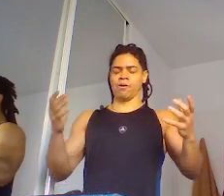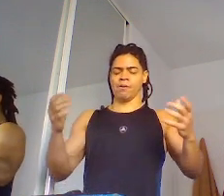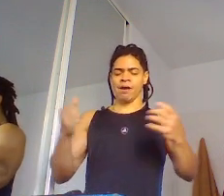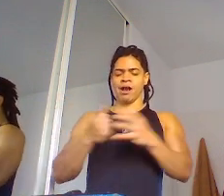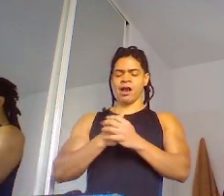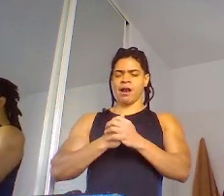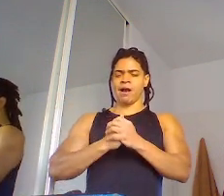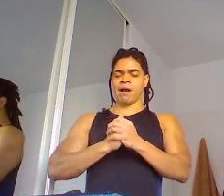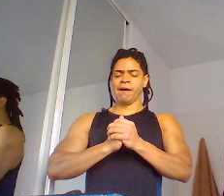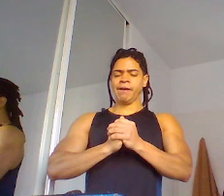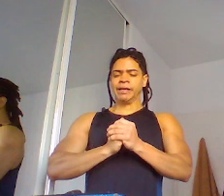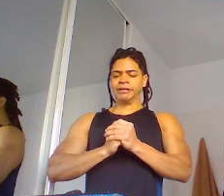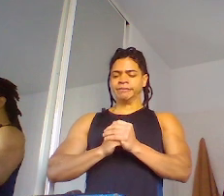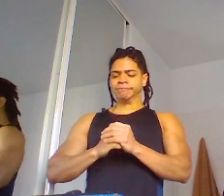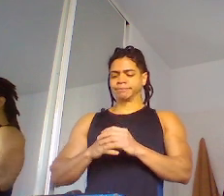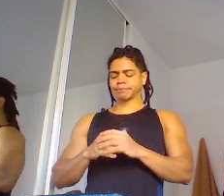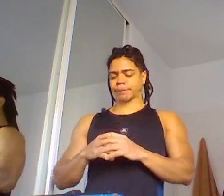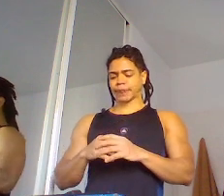So,